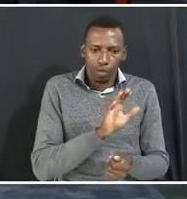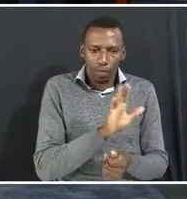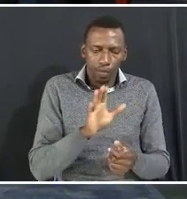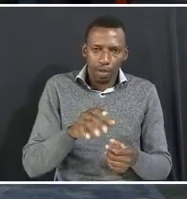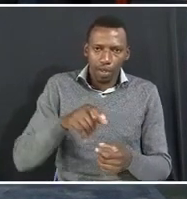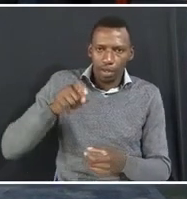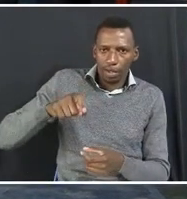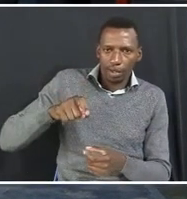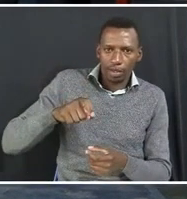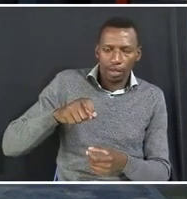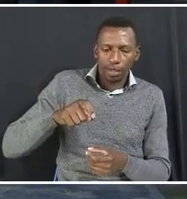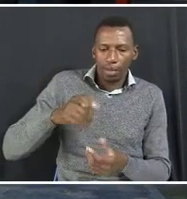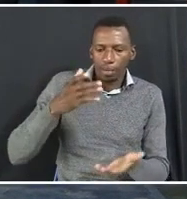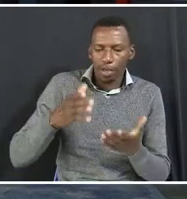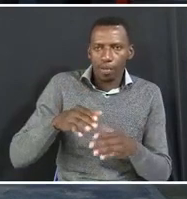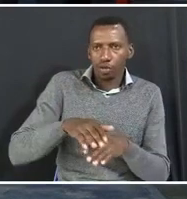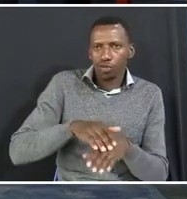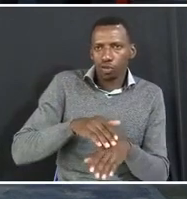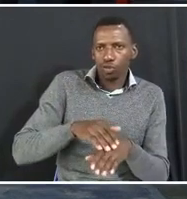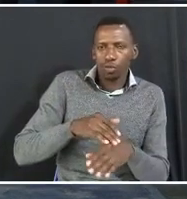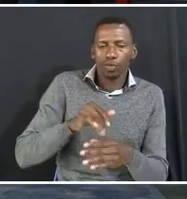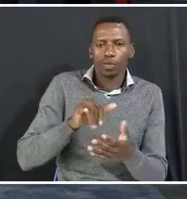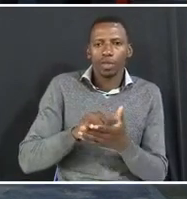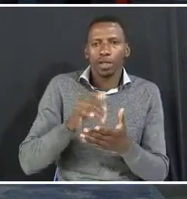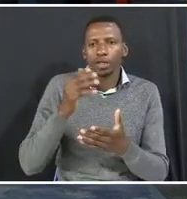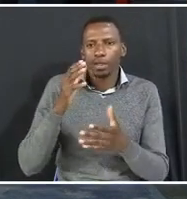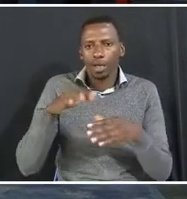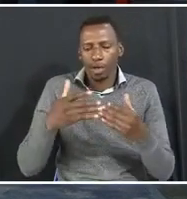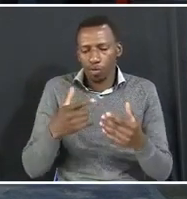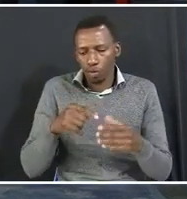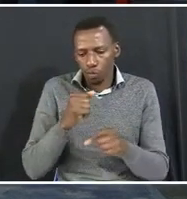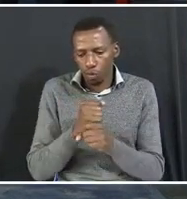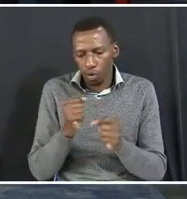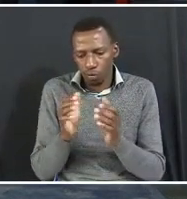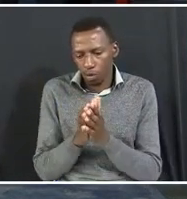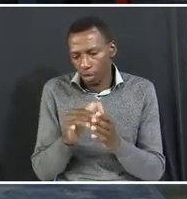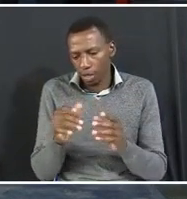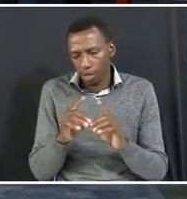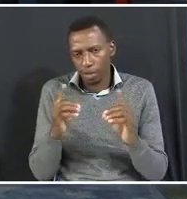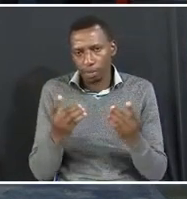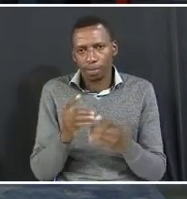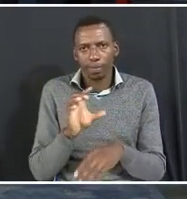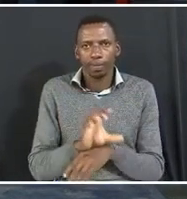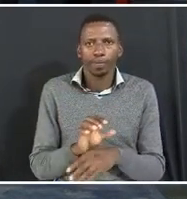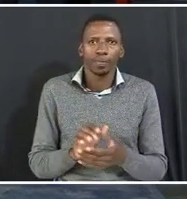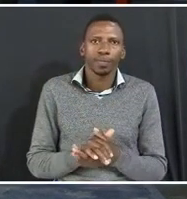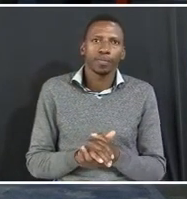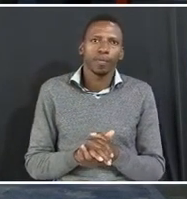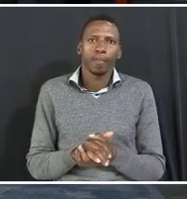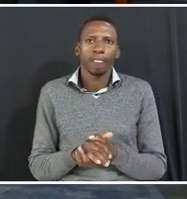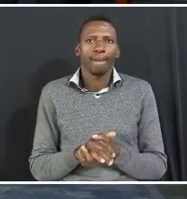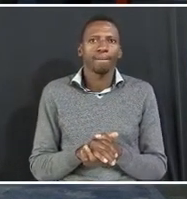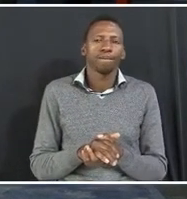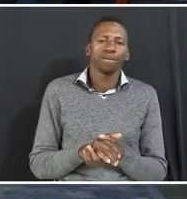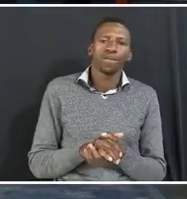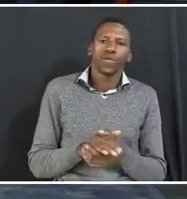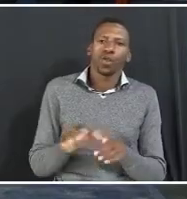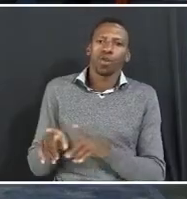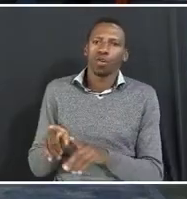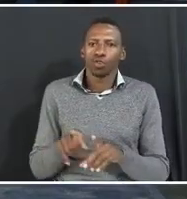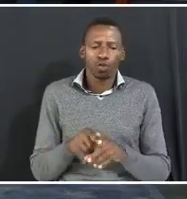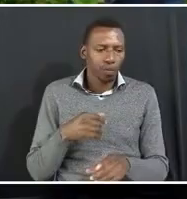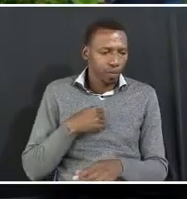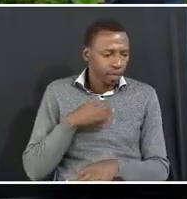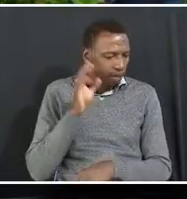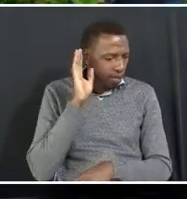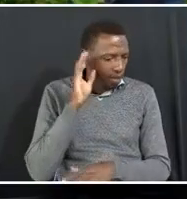it fast enough. And that is how we work with other departments of the church. Okay. Yeah. I'm also informed of a situation where we